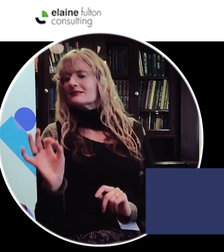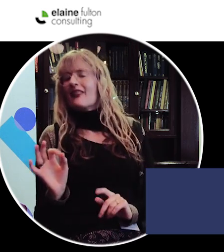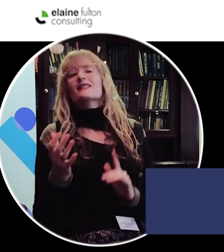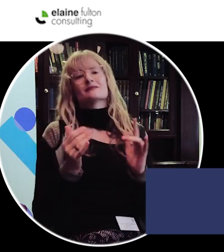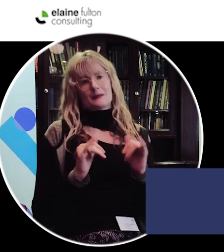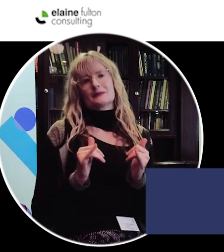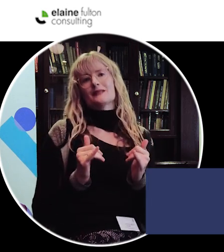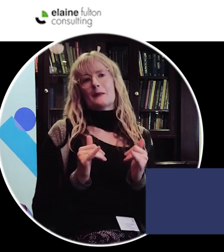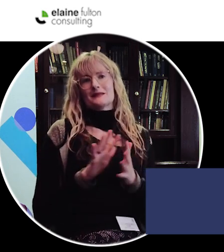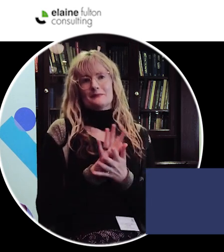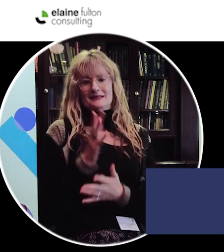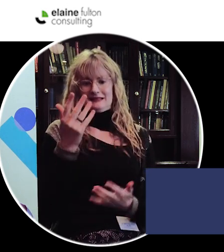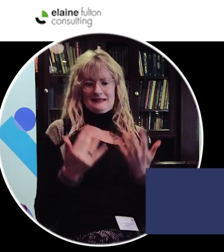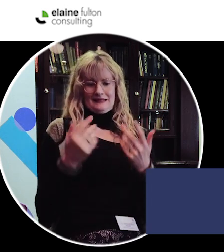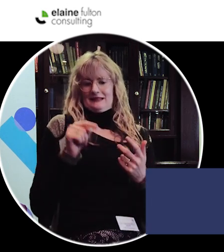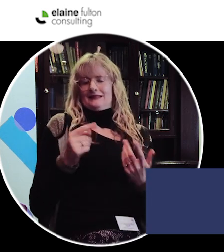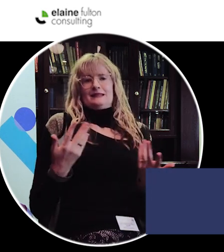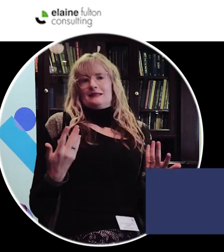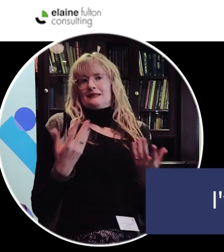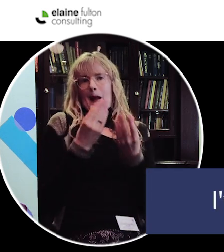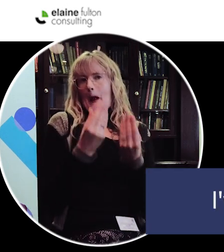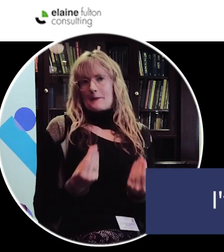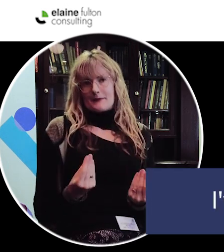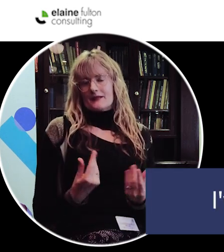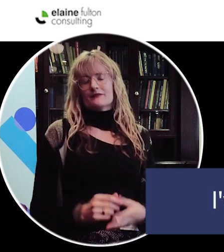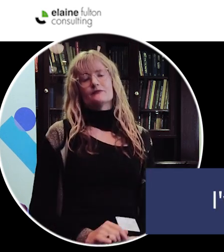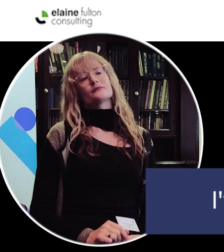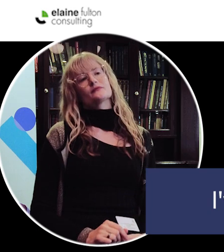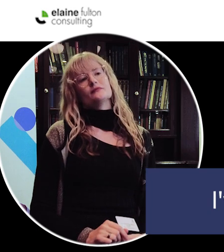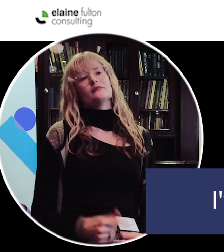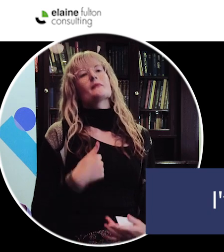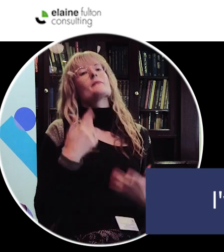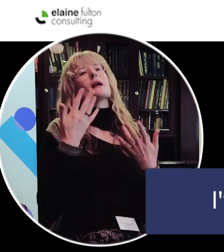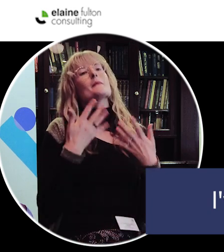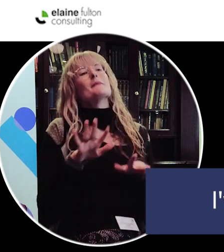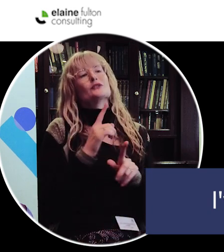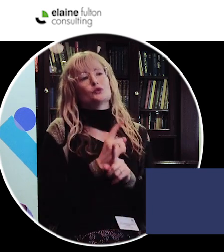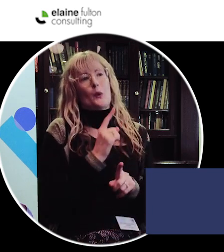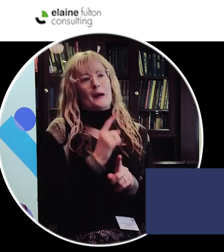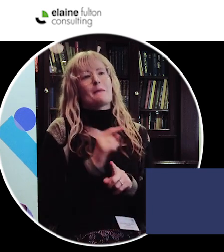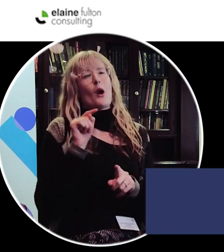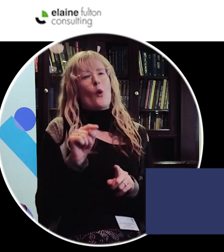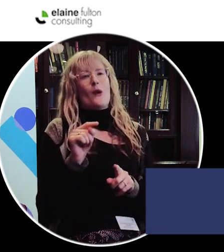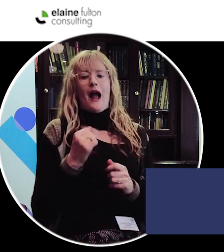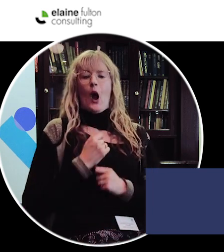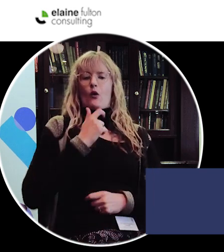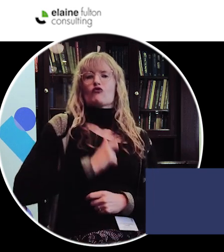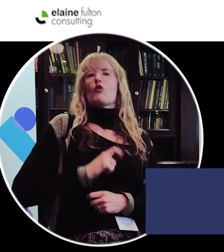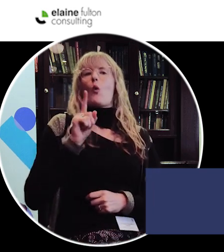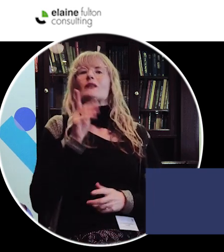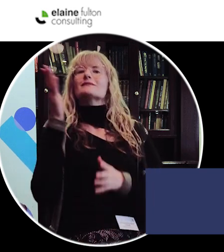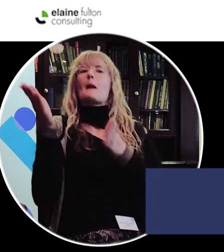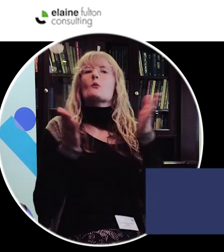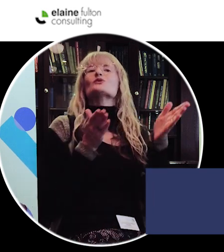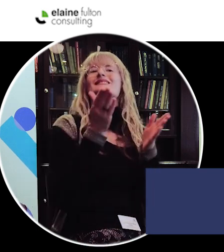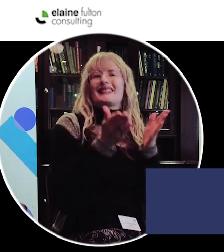that will deliver what we need for family hubs contribution. I've already talked about the role as a gateway, and we